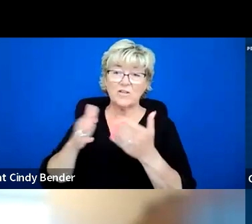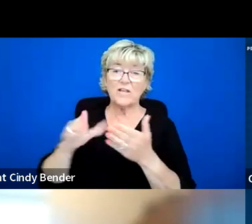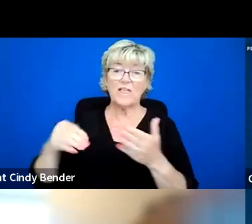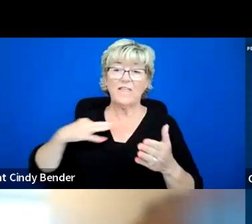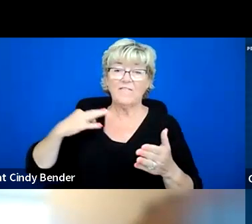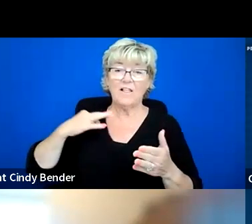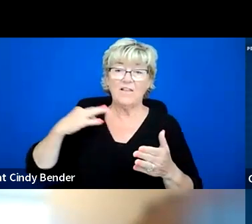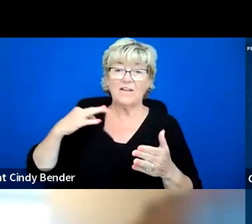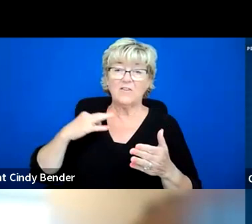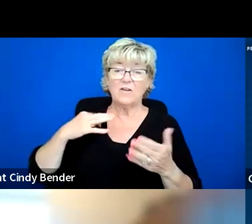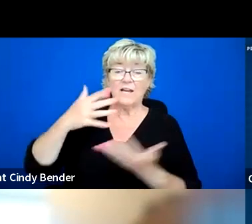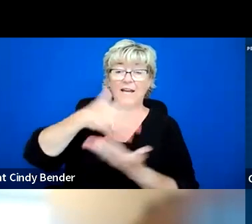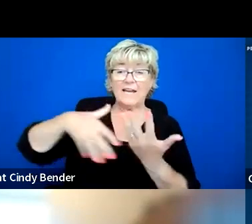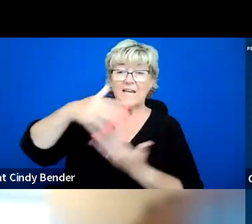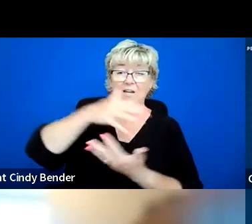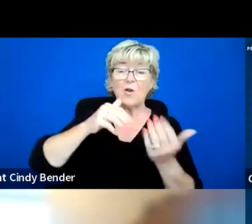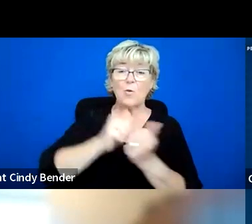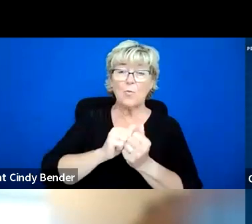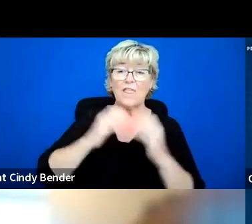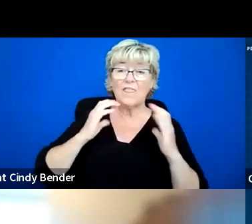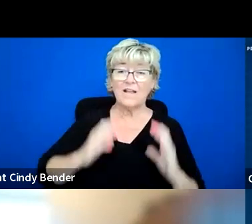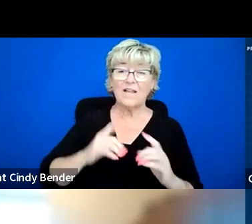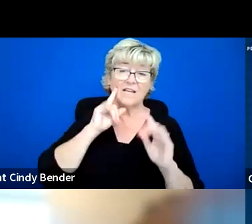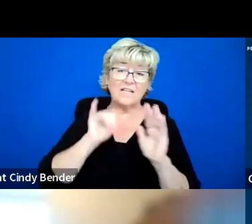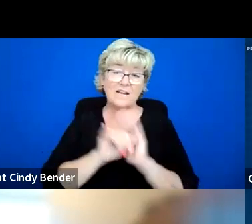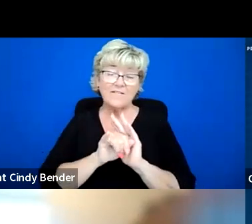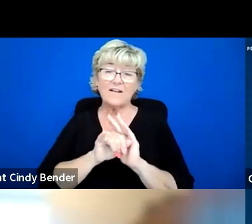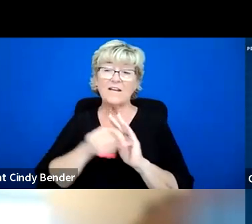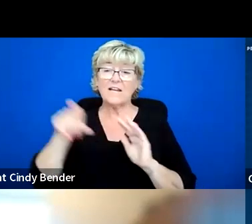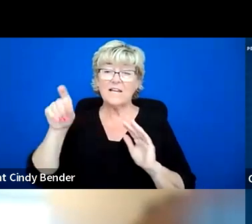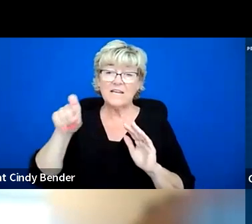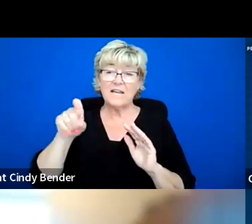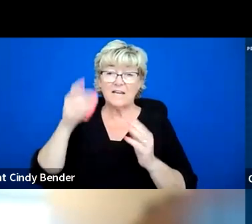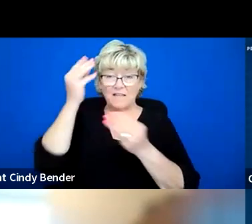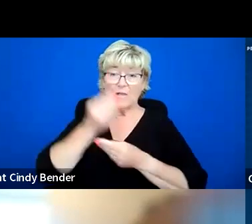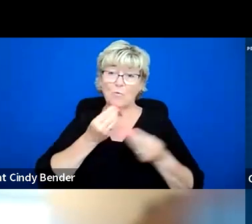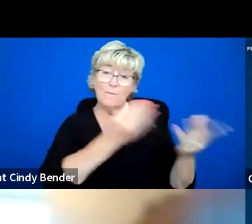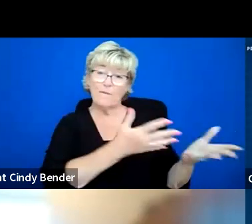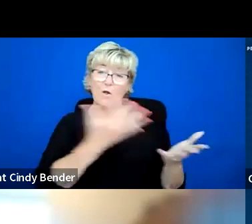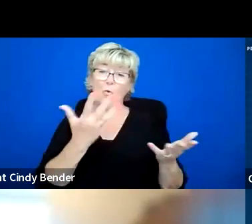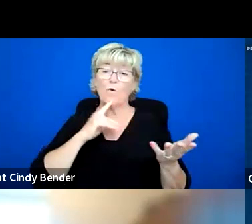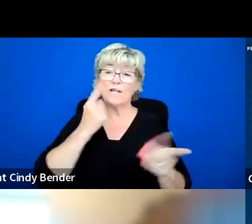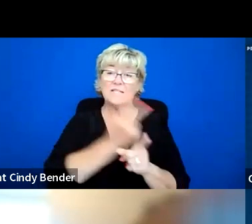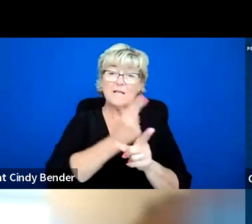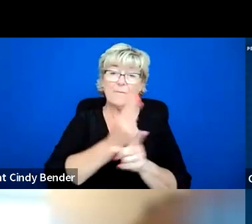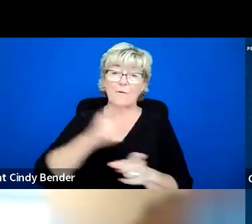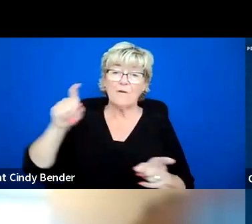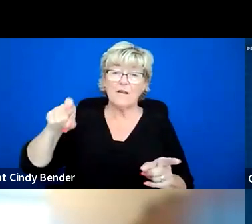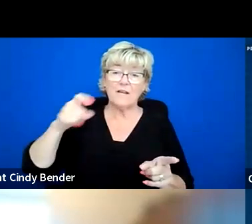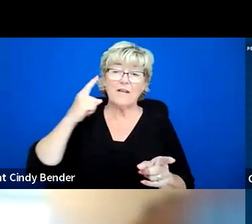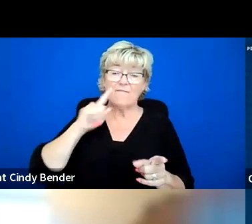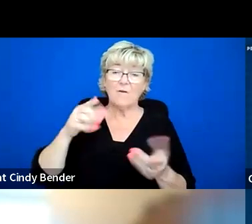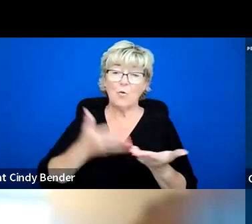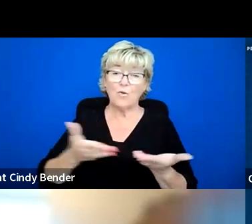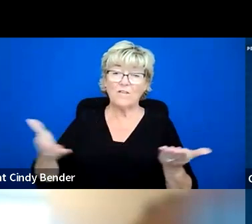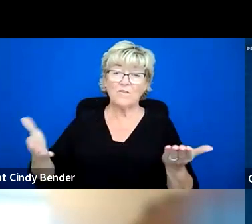volunteers interact with the shelter clients to identify needs and then report back the need, the appropriate unit for the resource